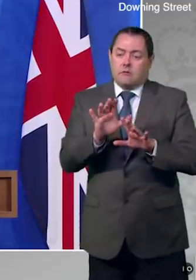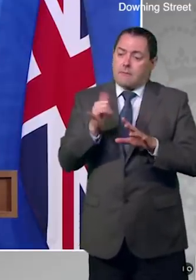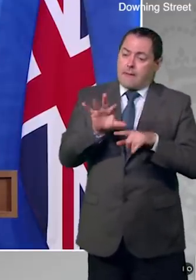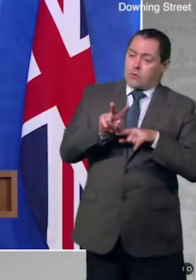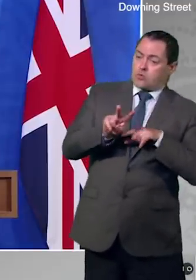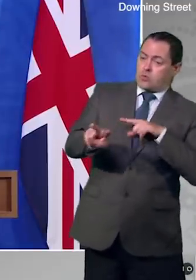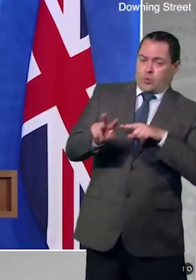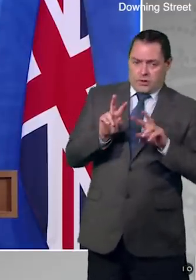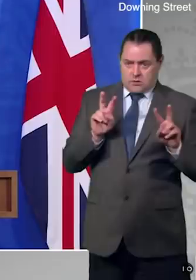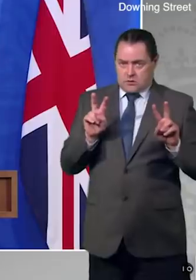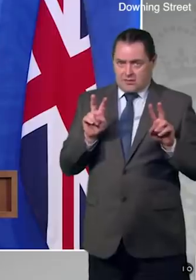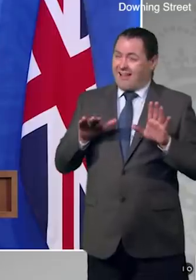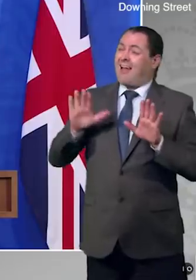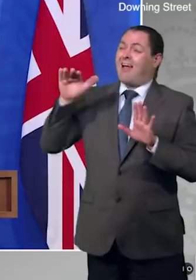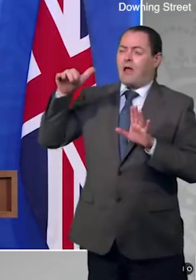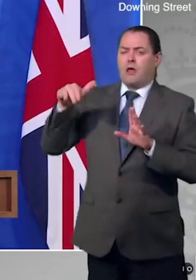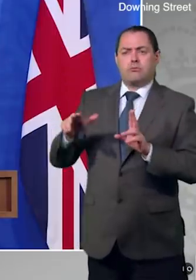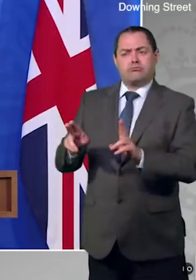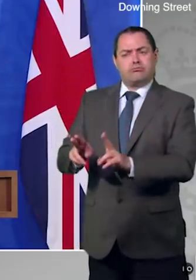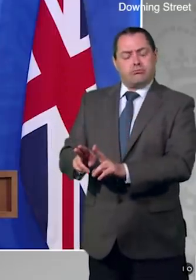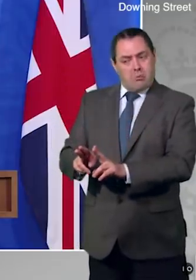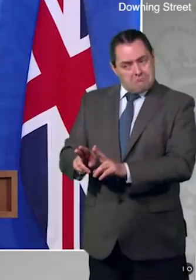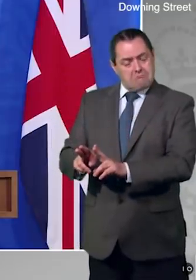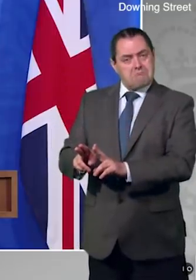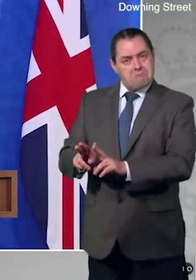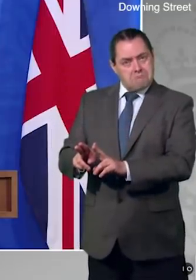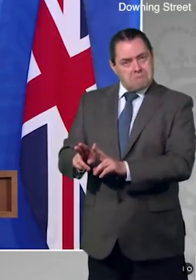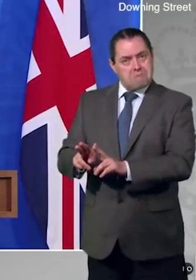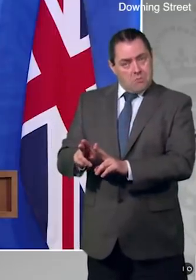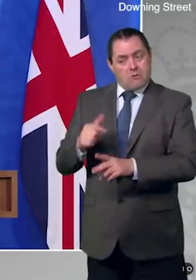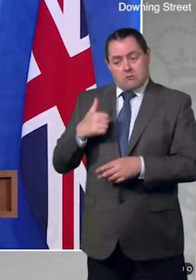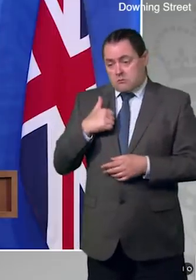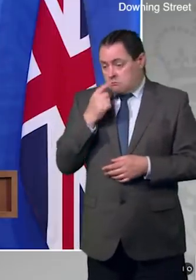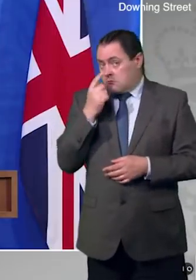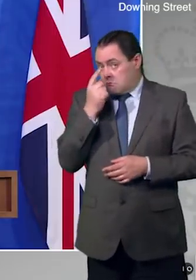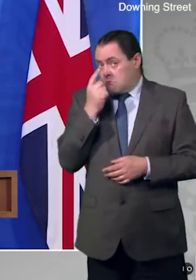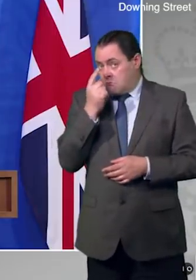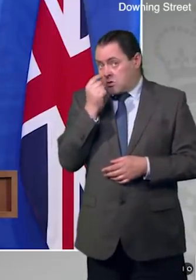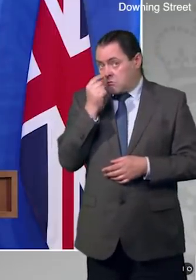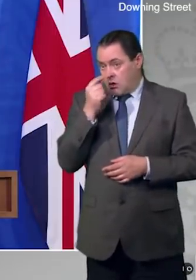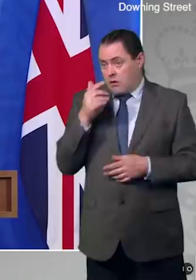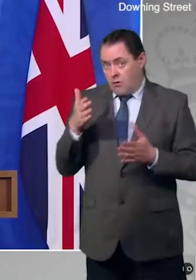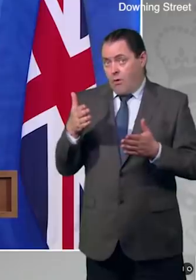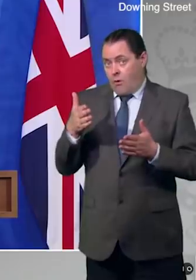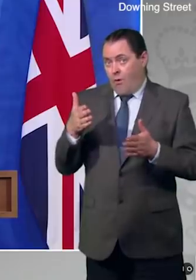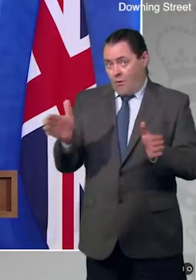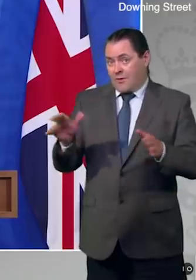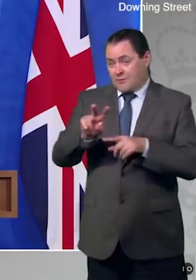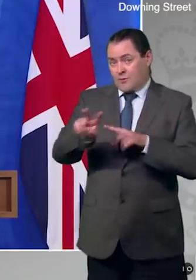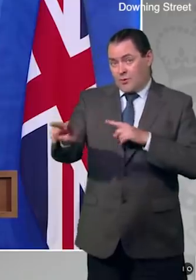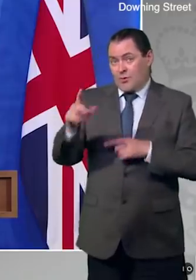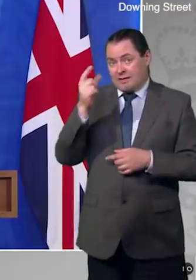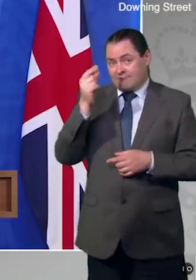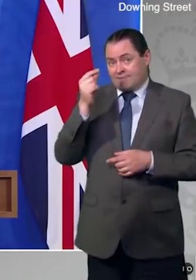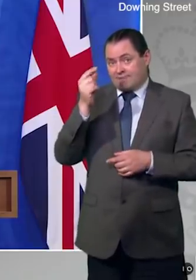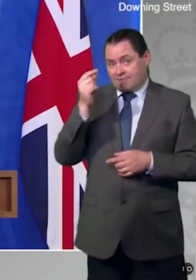has diminished, then we reserve the possibility of proceeding to step 4 and a full opening sooner.